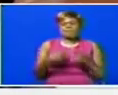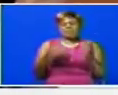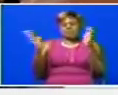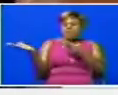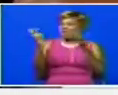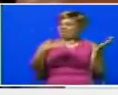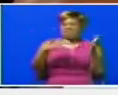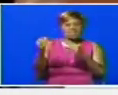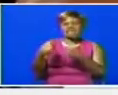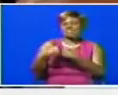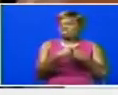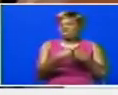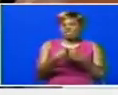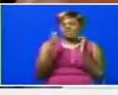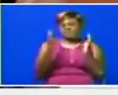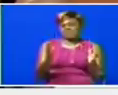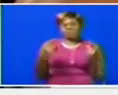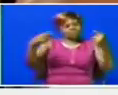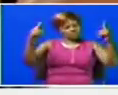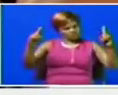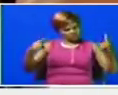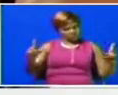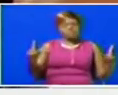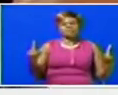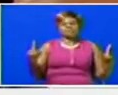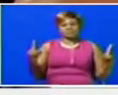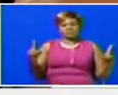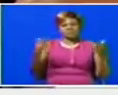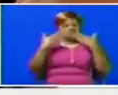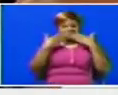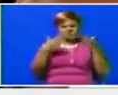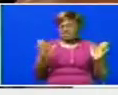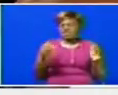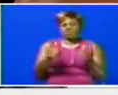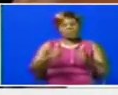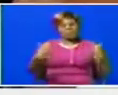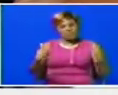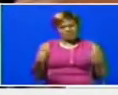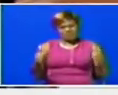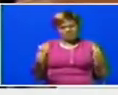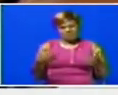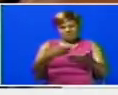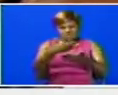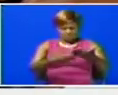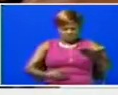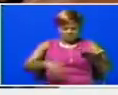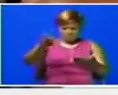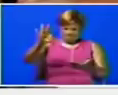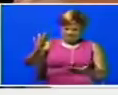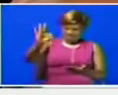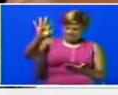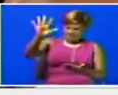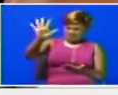weather being a challenge, but we have succeeded to wind it up nicely. Form